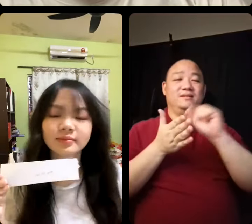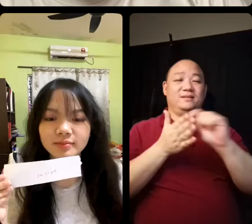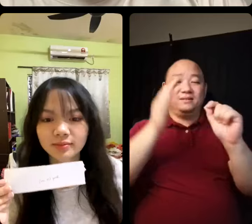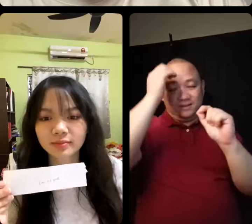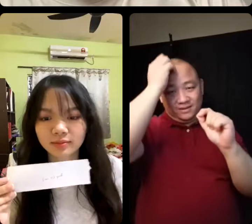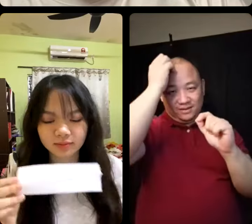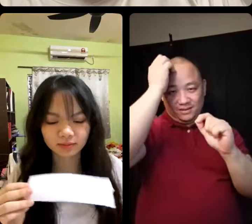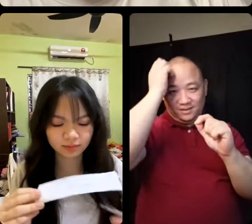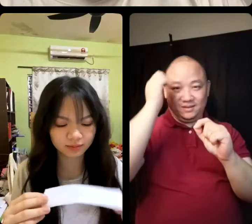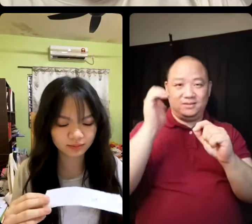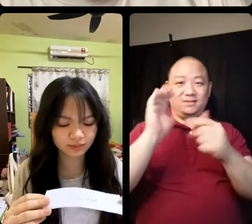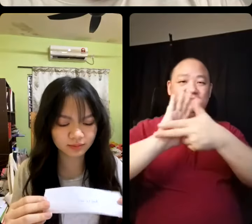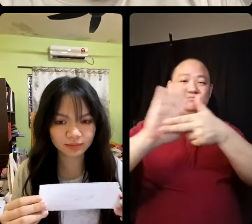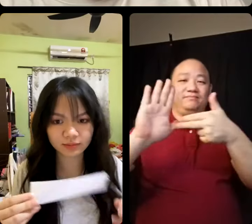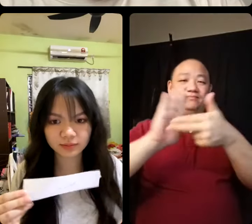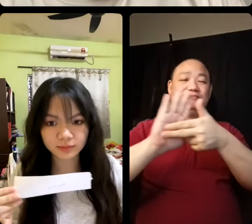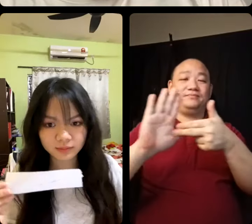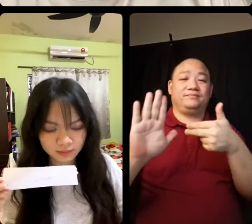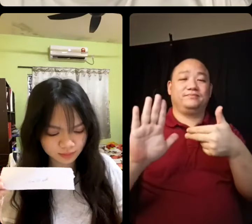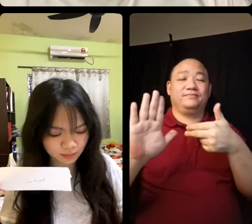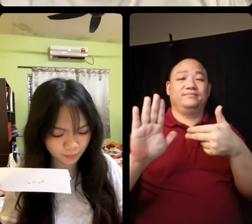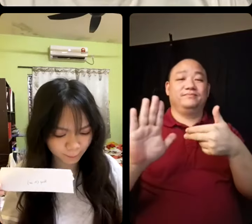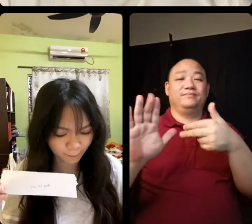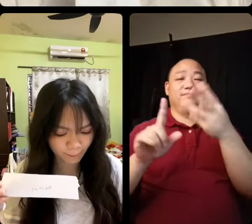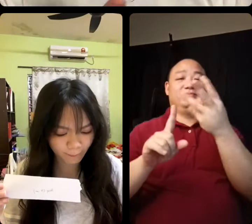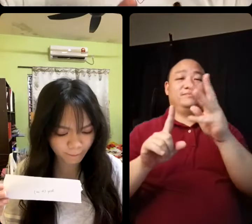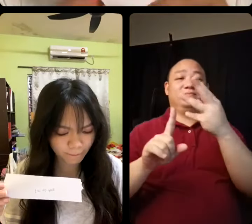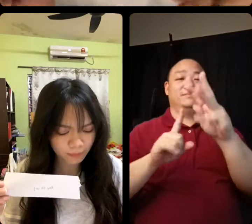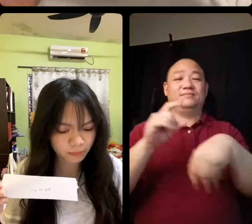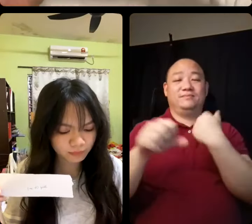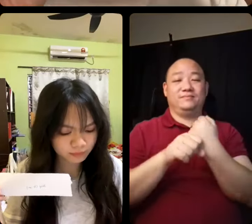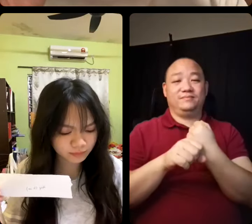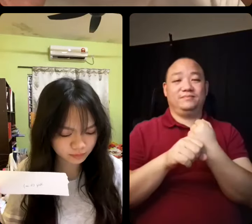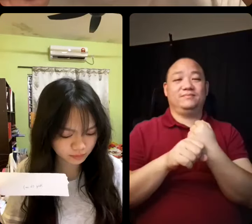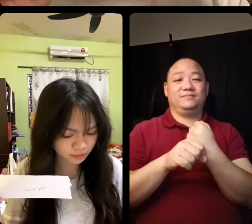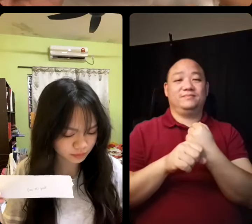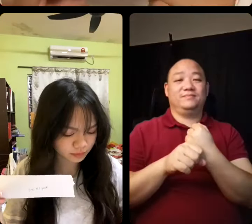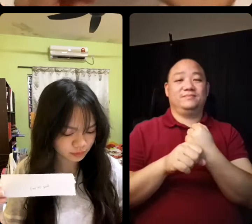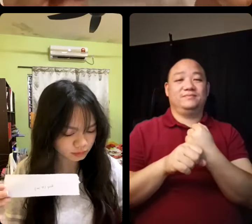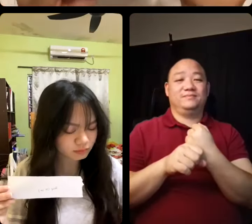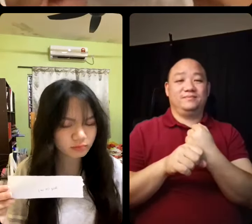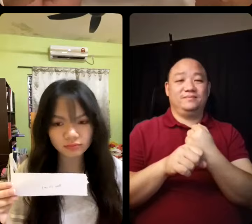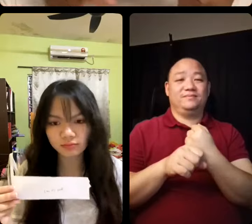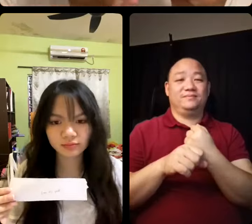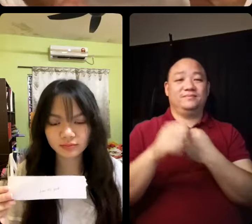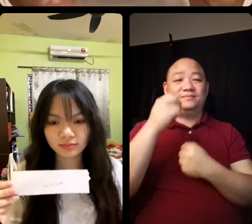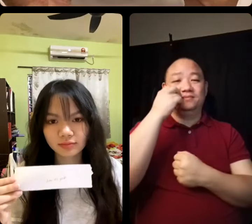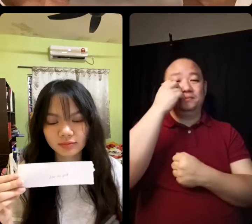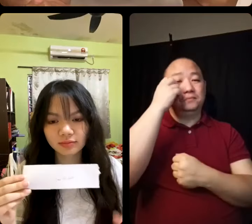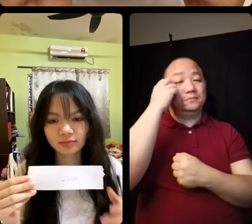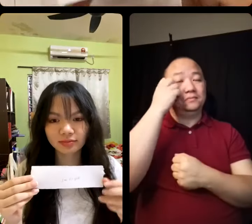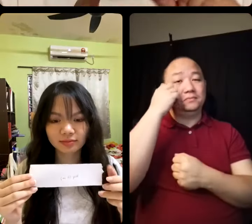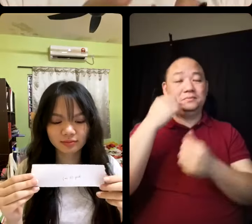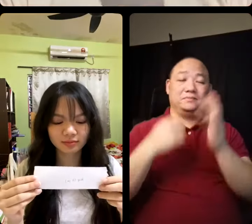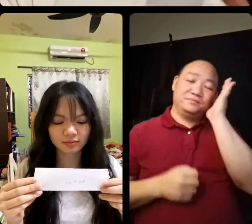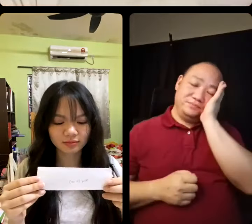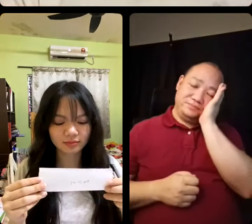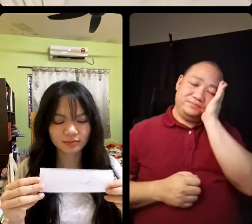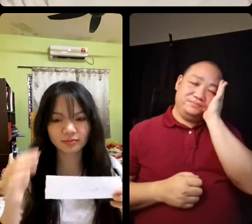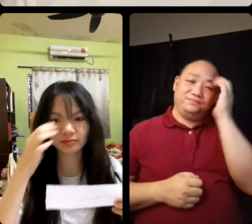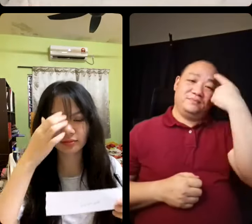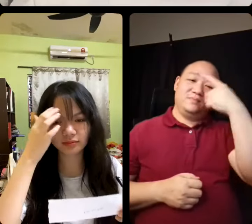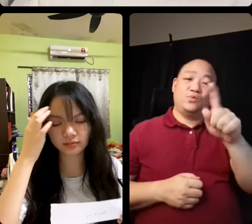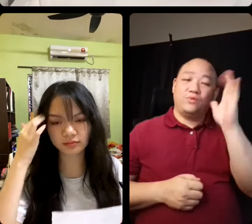Okay? 16 Yes. Okay. If you would love to, you can label it. Okay. Sleep, you spend 16 years on it.